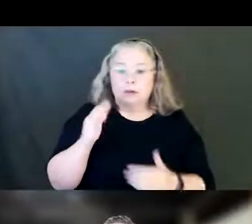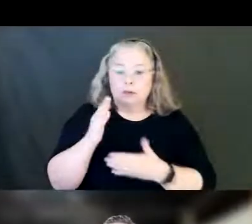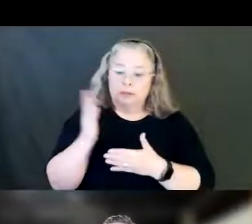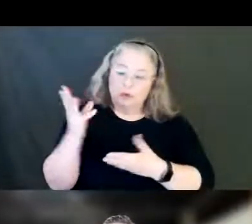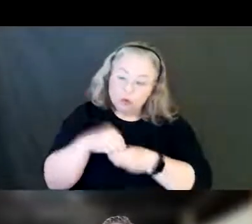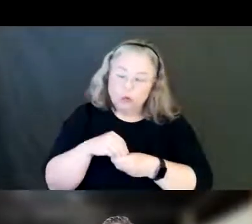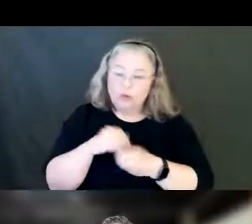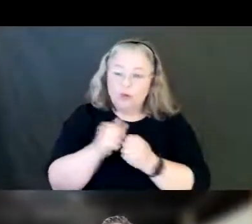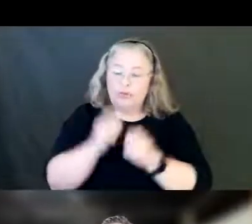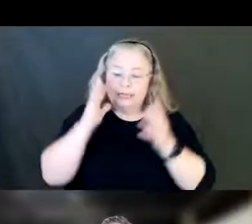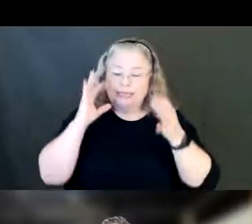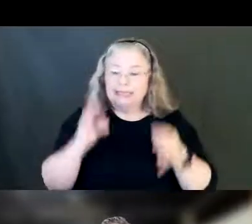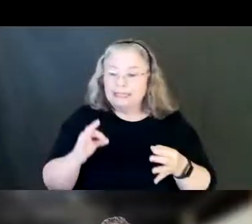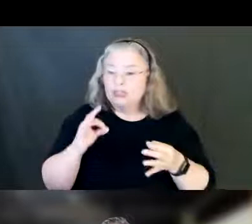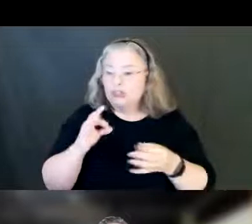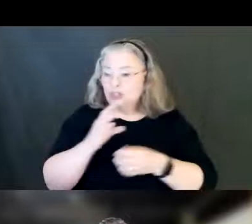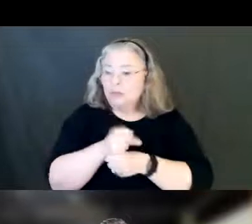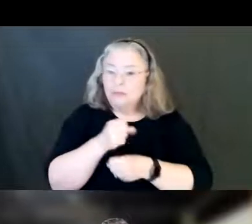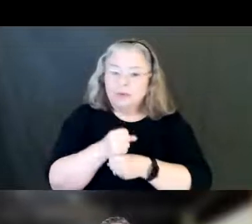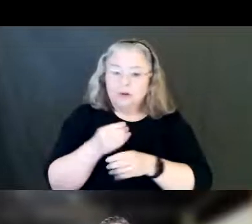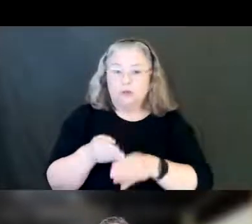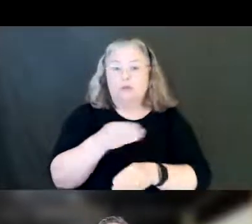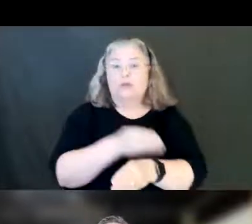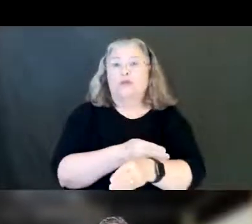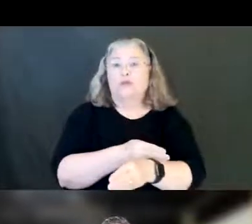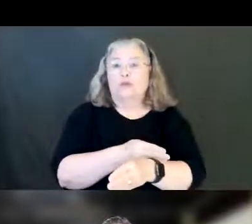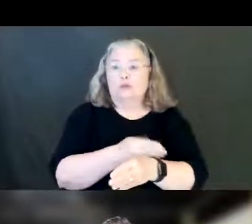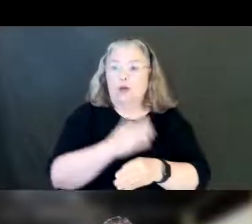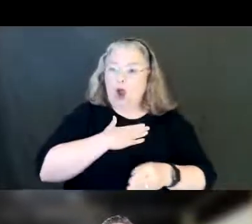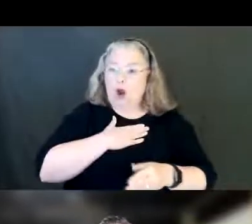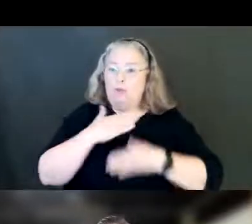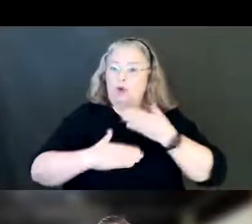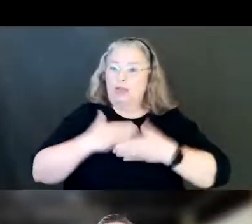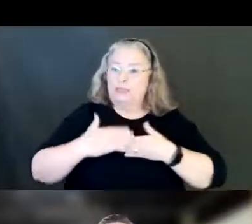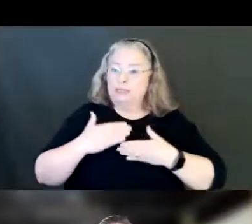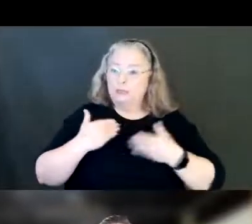to improve the processes that we have for programs.